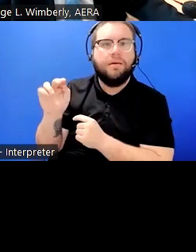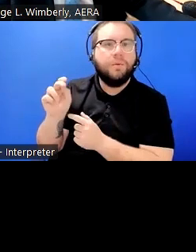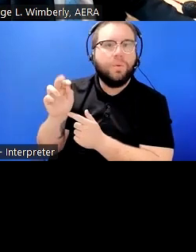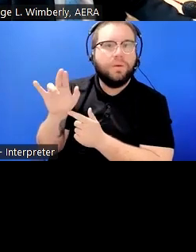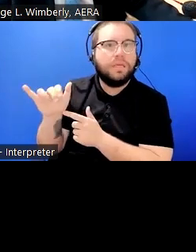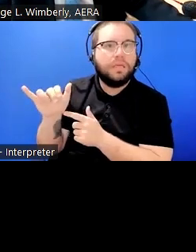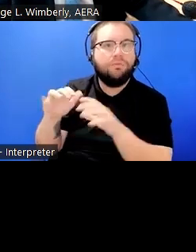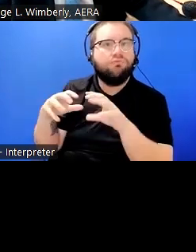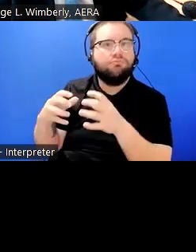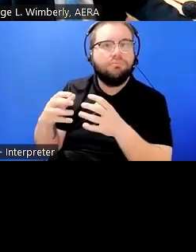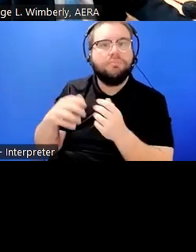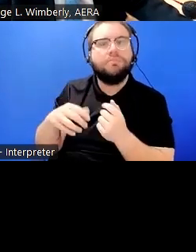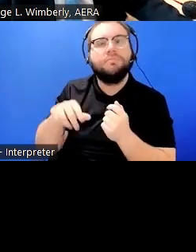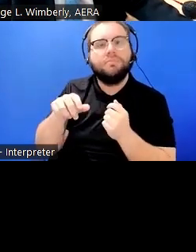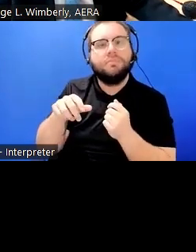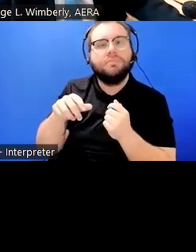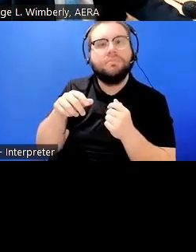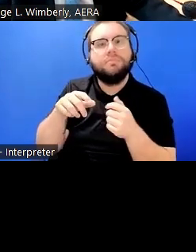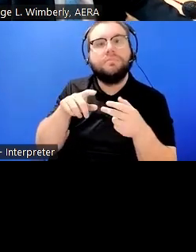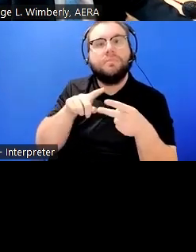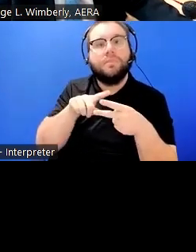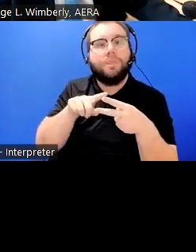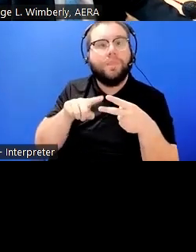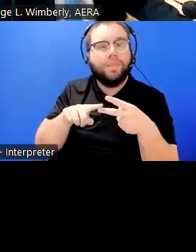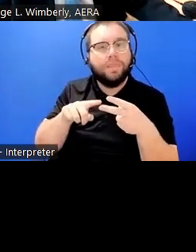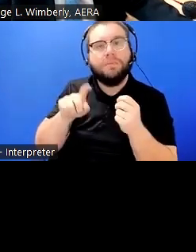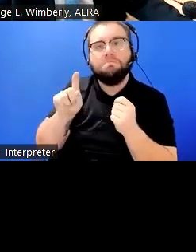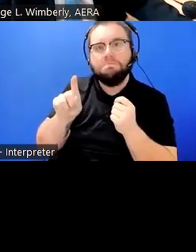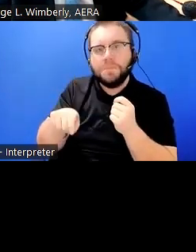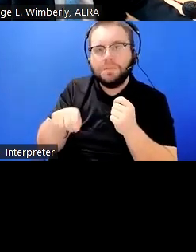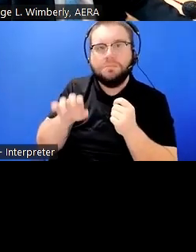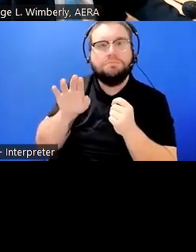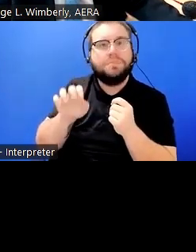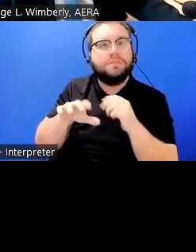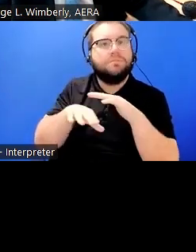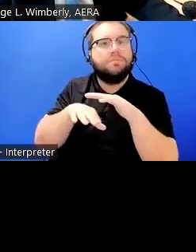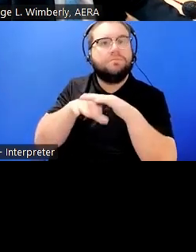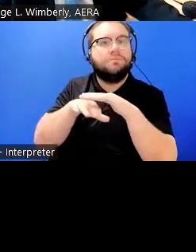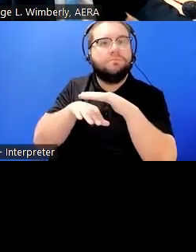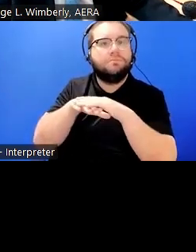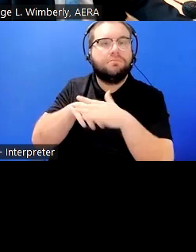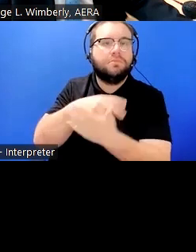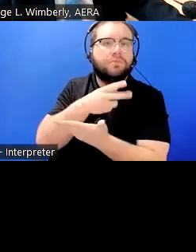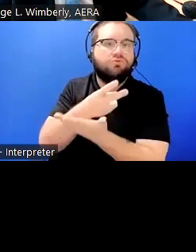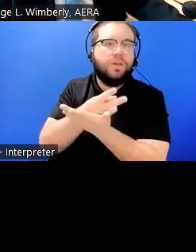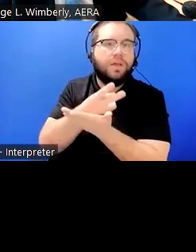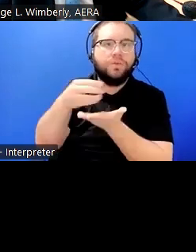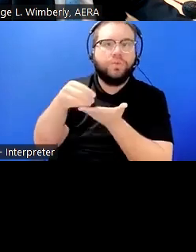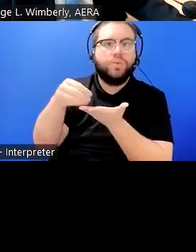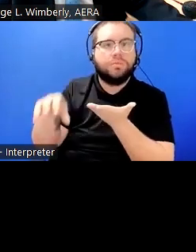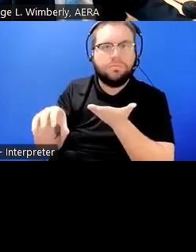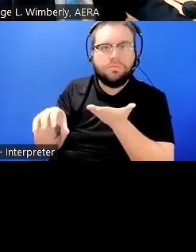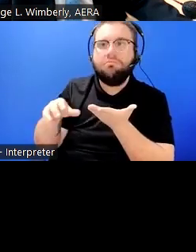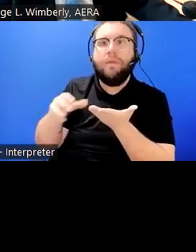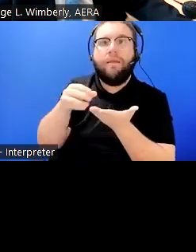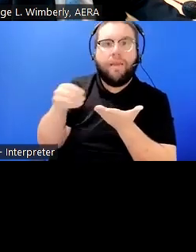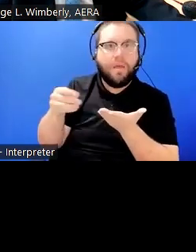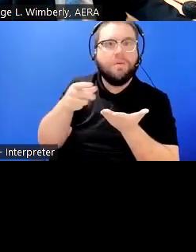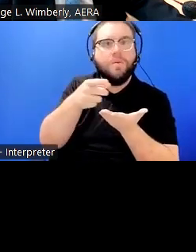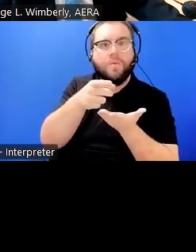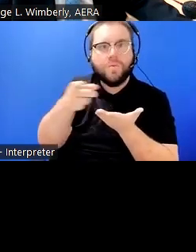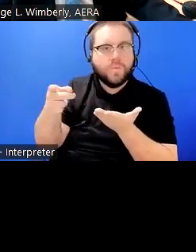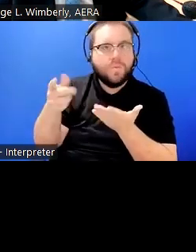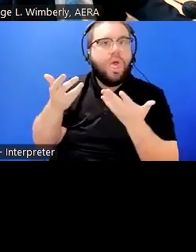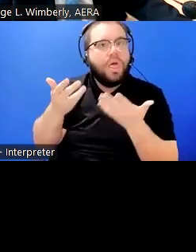You must be a graduate student, and with where you are at the writing stage of your dissertation at the beginning